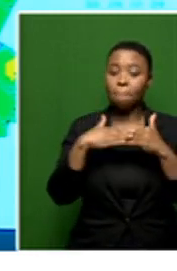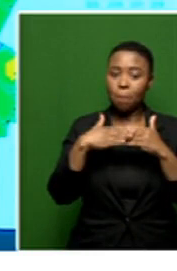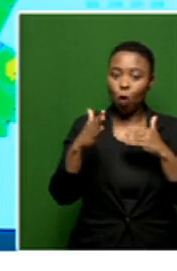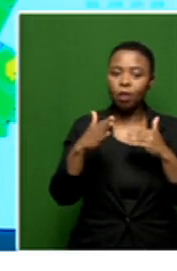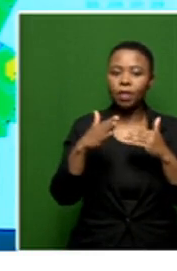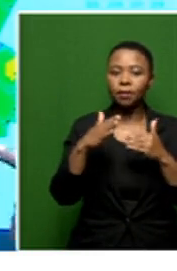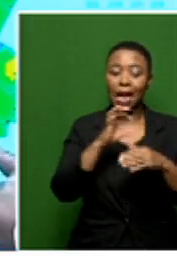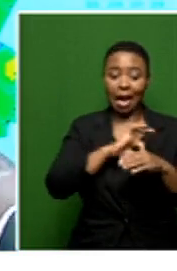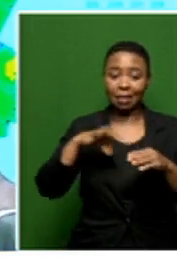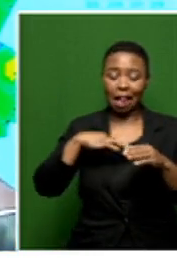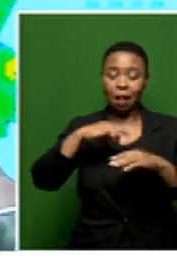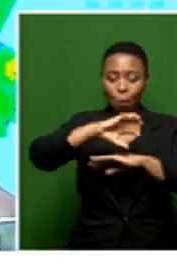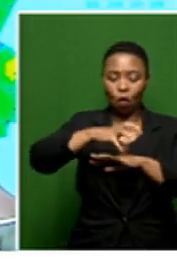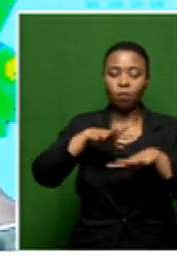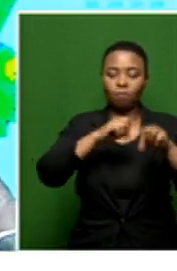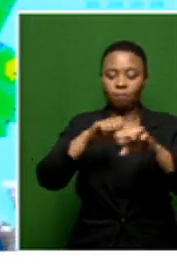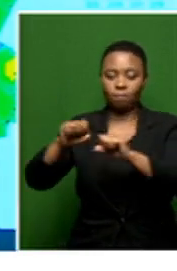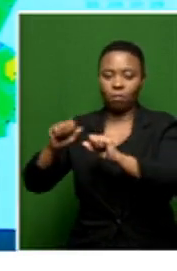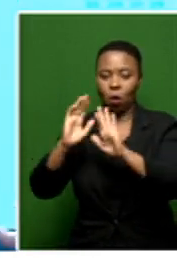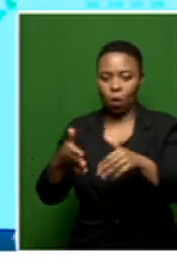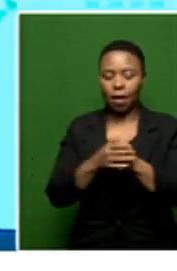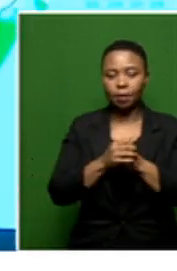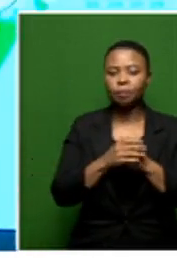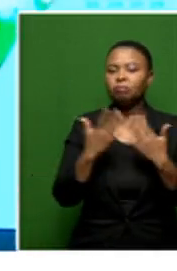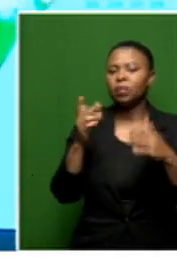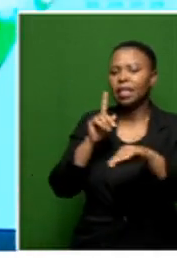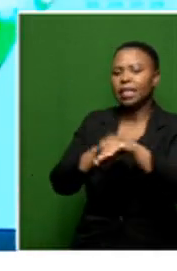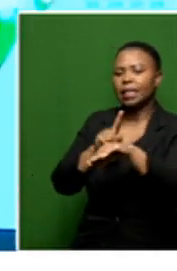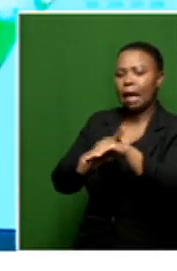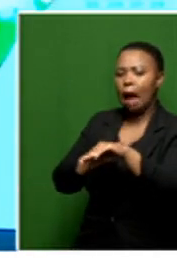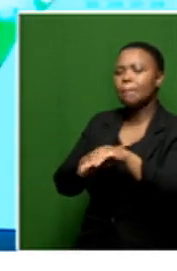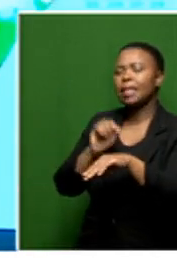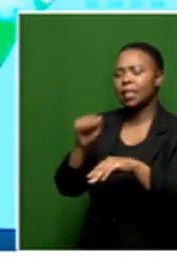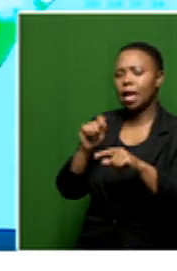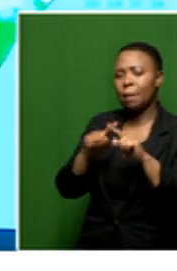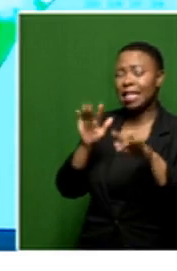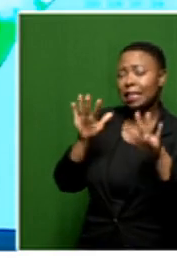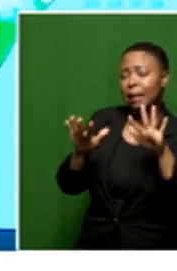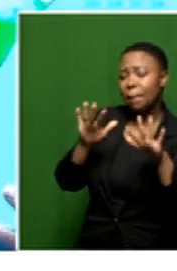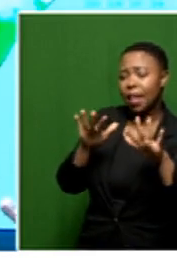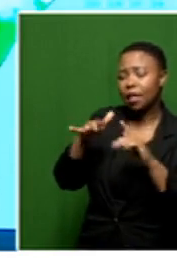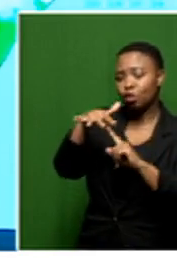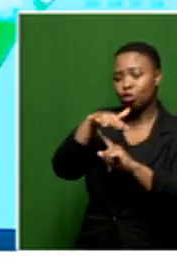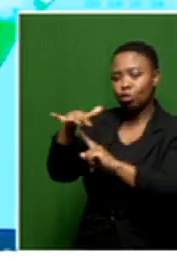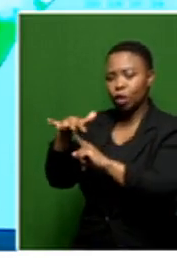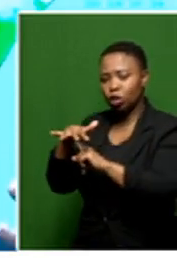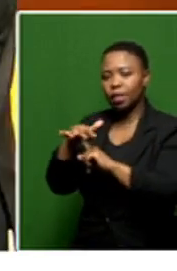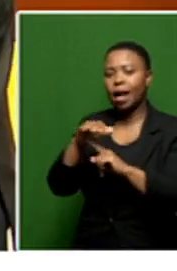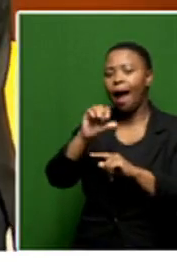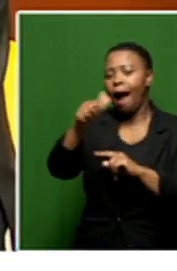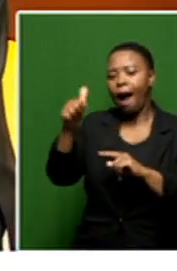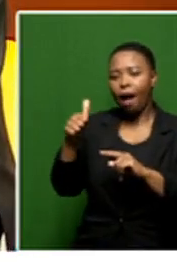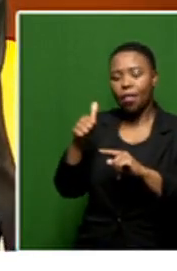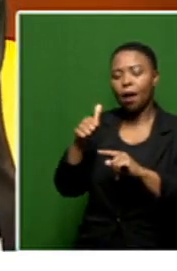in the province. Now, Amel, just in the interest of time, I know it's going to be similar situations across all the other